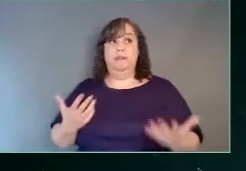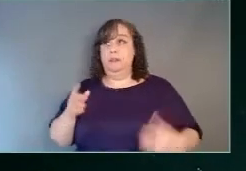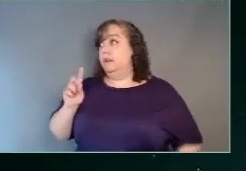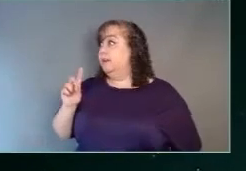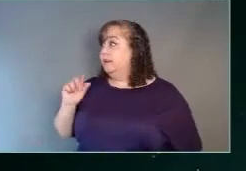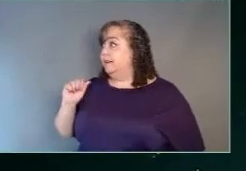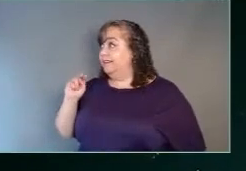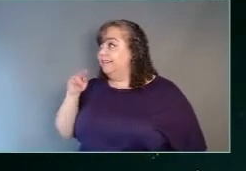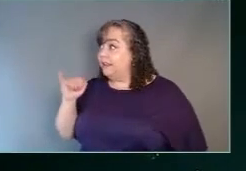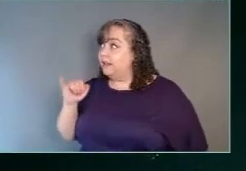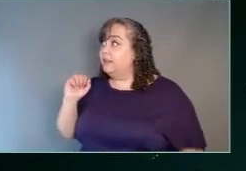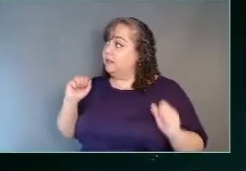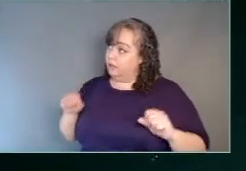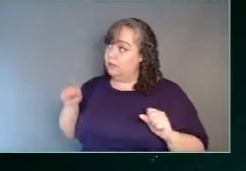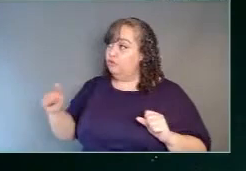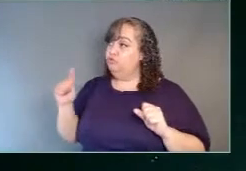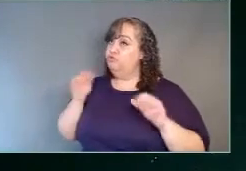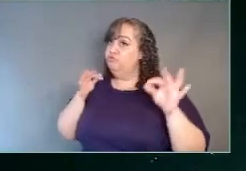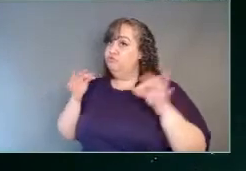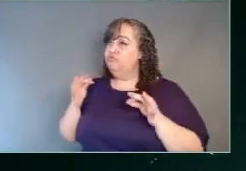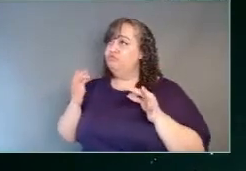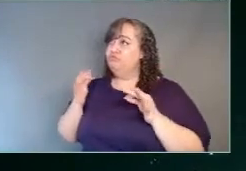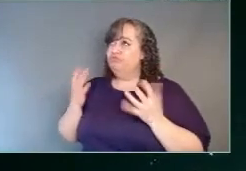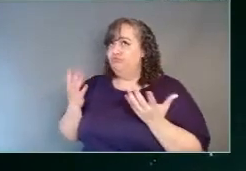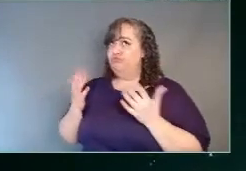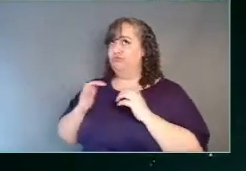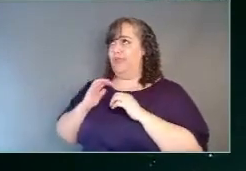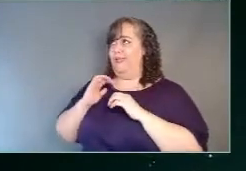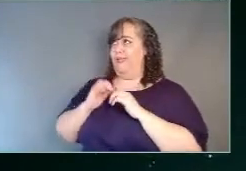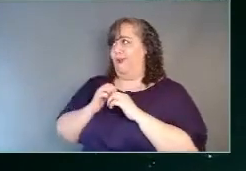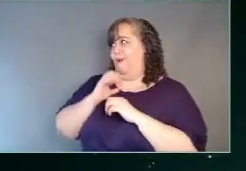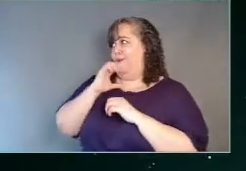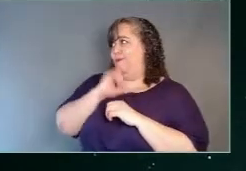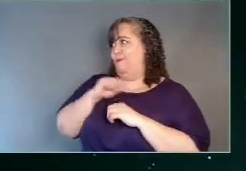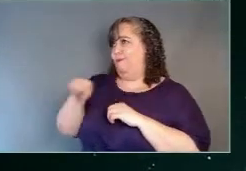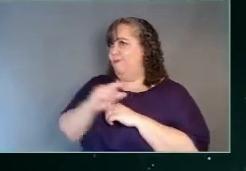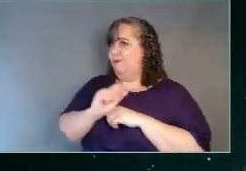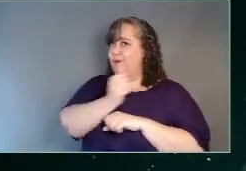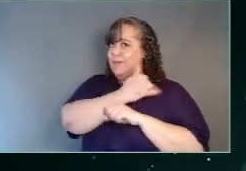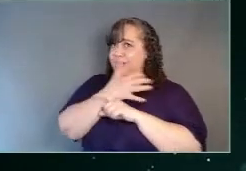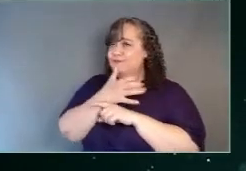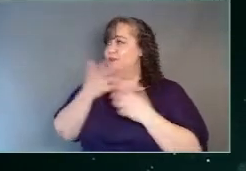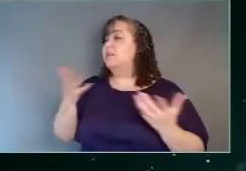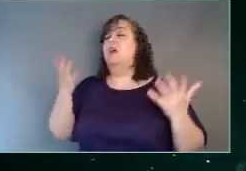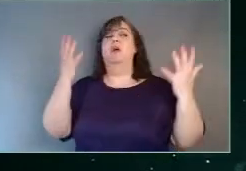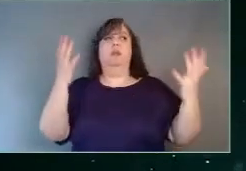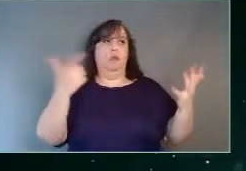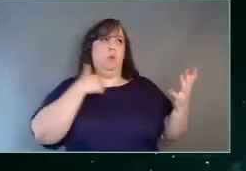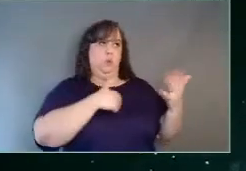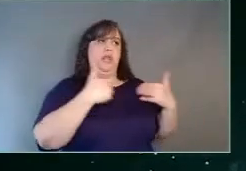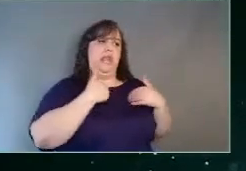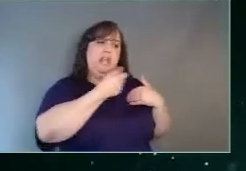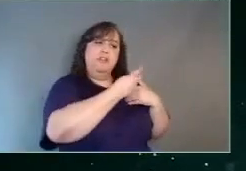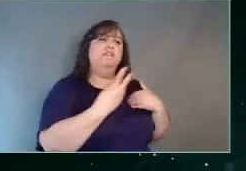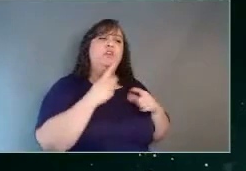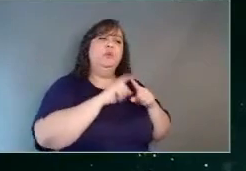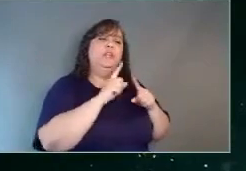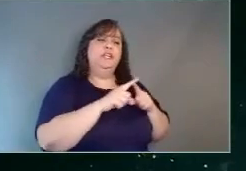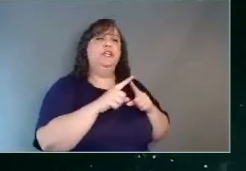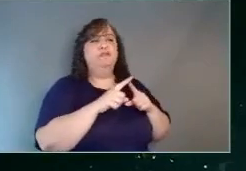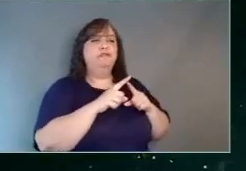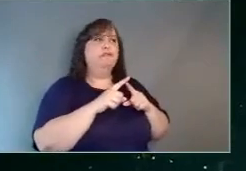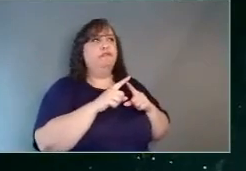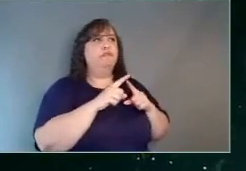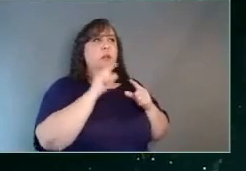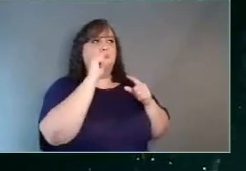are? Yeah, absolutely. So we have a couple of different pieces of information that allow us to